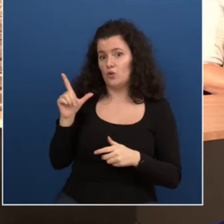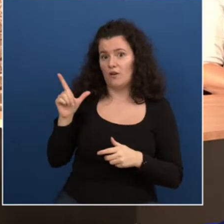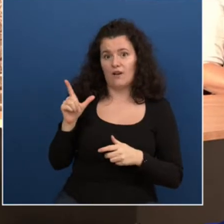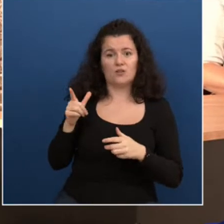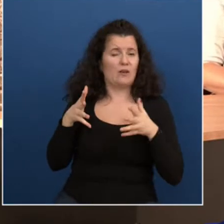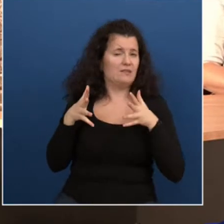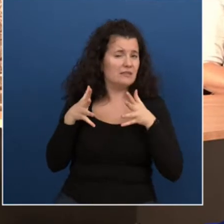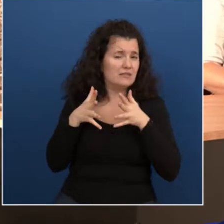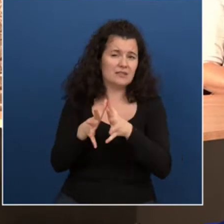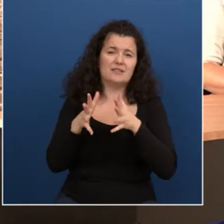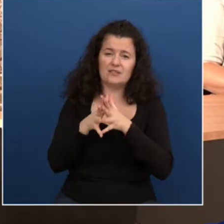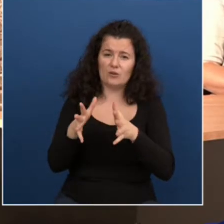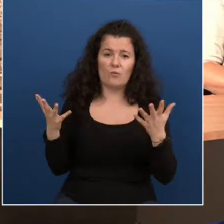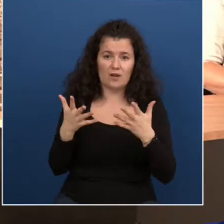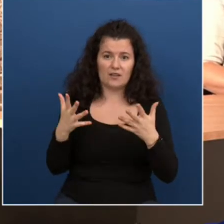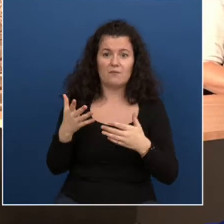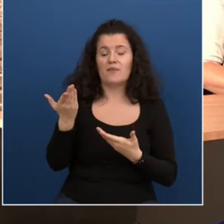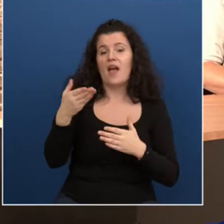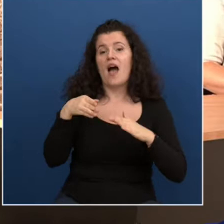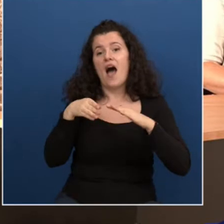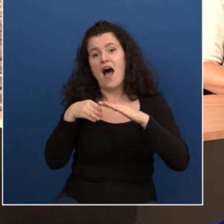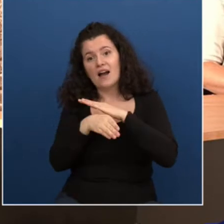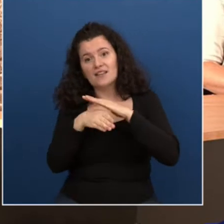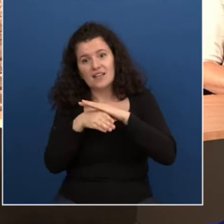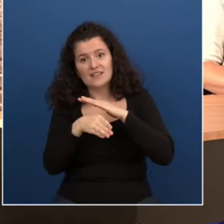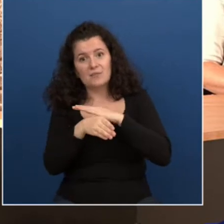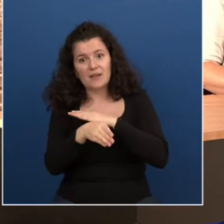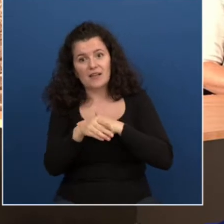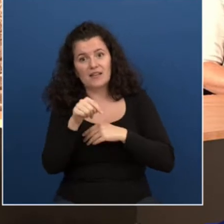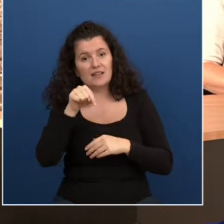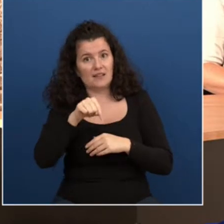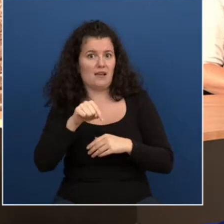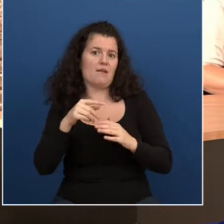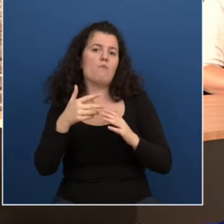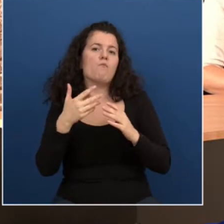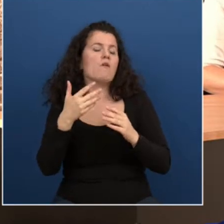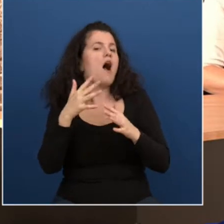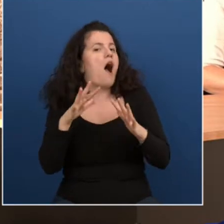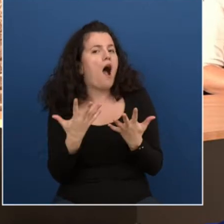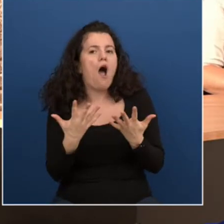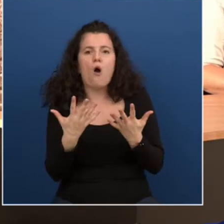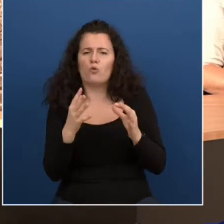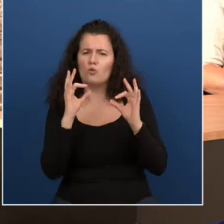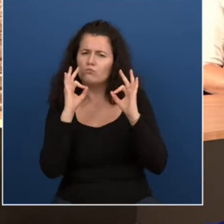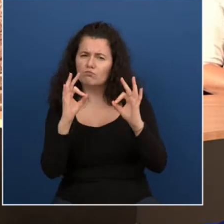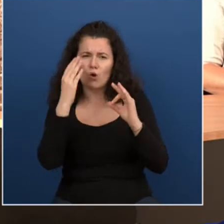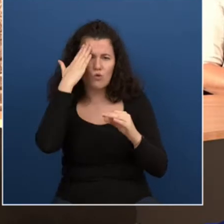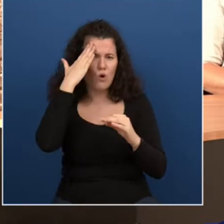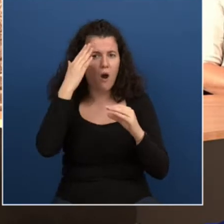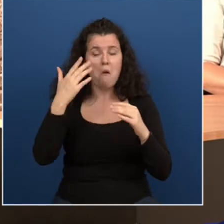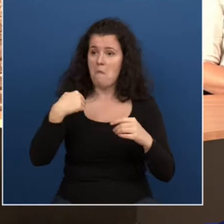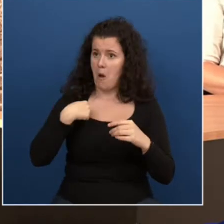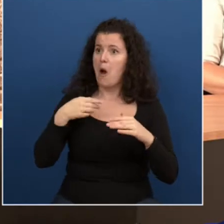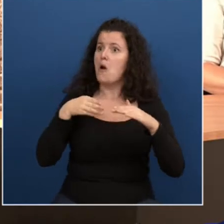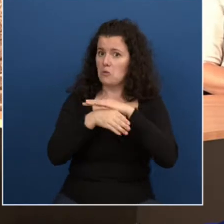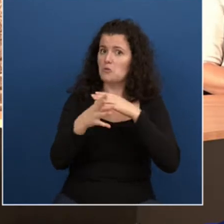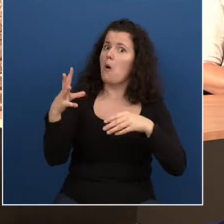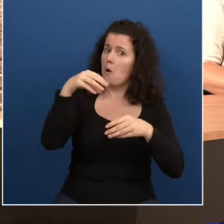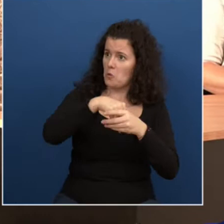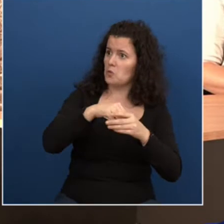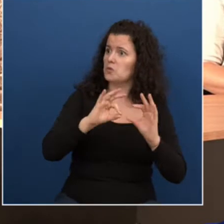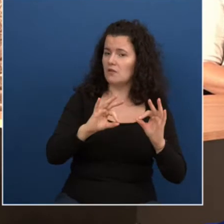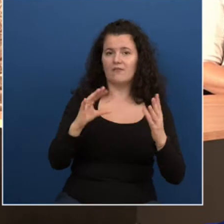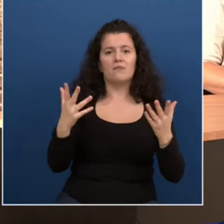Catching accessibility issues early and often through testing is the best way to ensure that your products are inclusively and accessibly